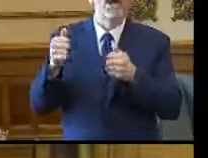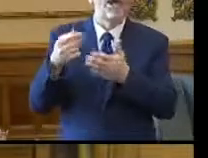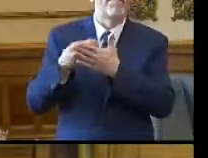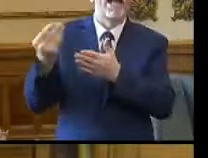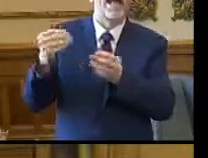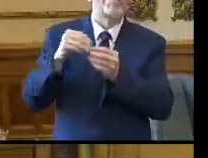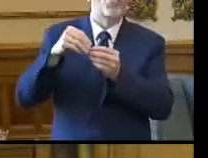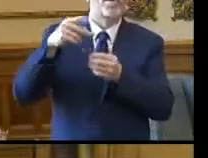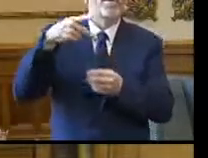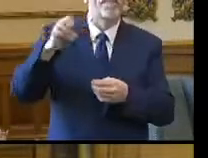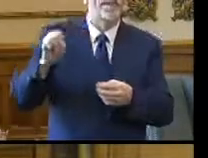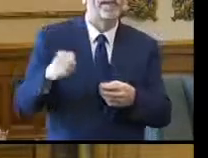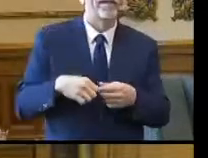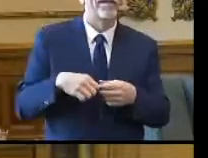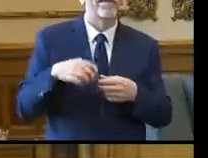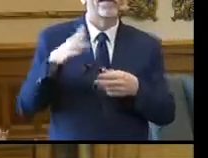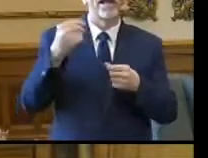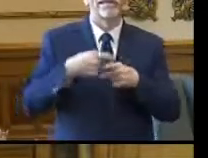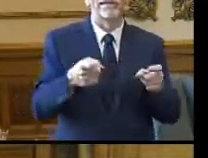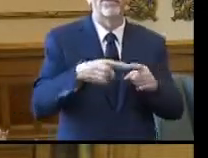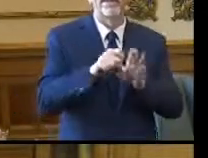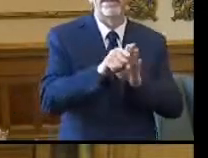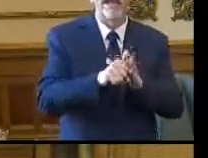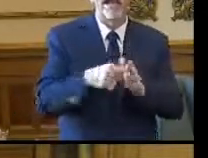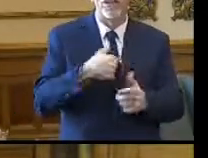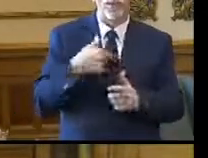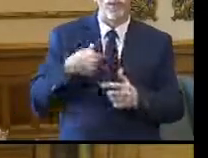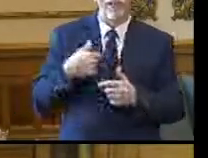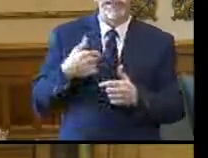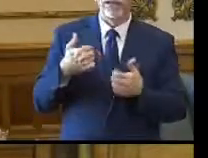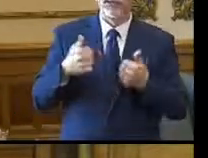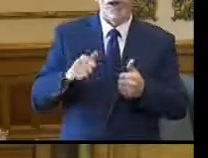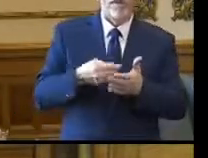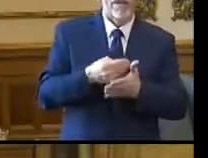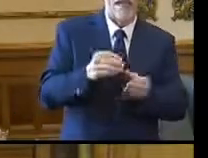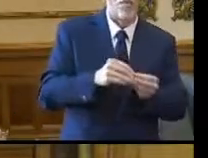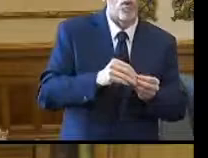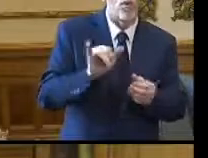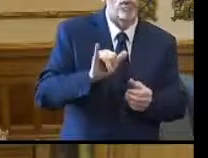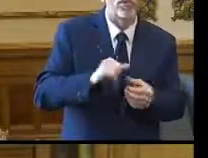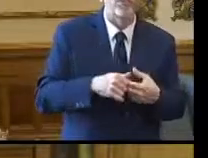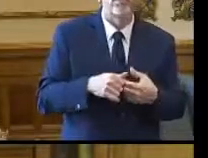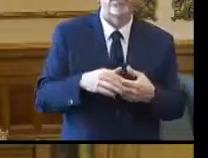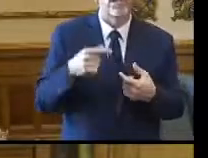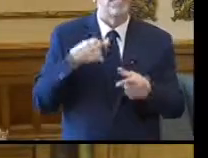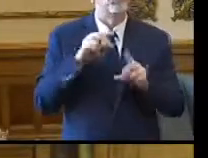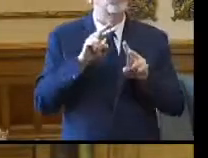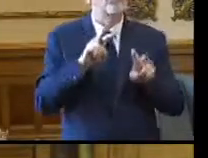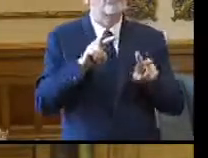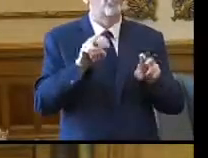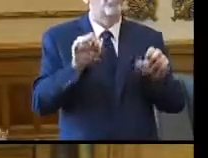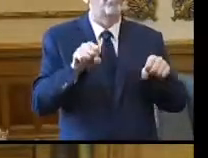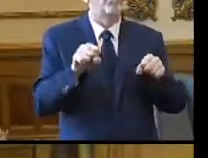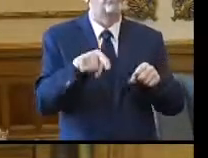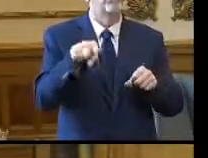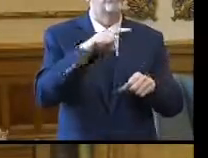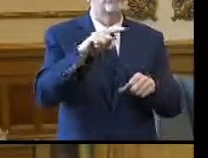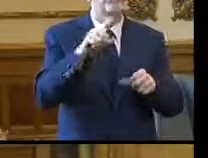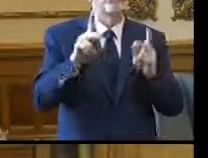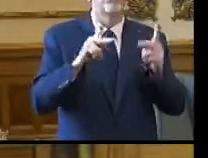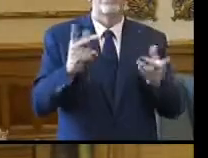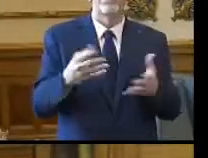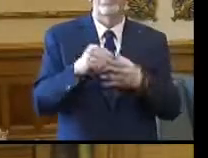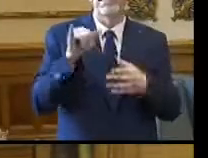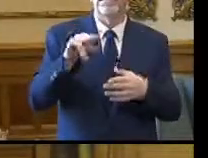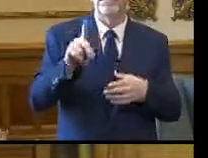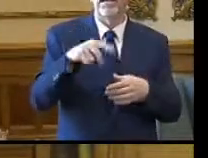more PPE and to distribute that to states. We individually are trying to buy more, and I'm looking forward to the potential of potential people here